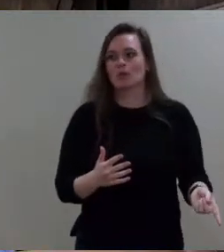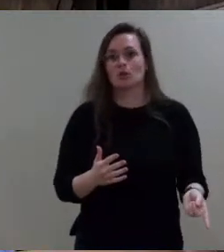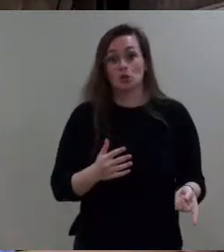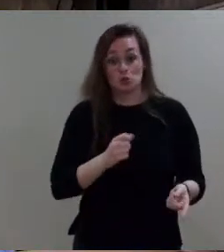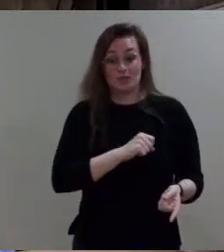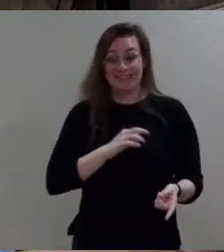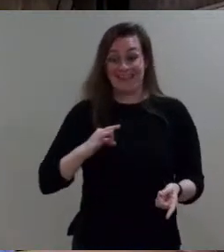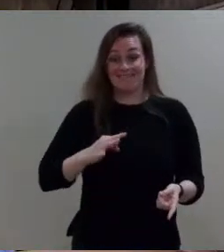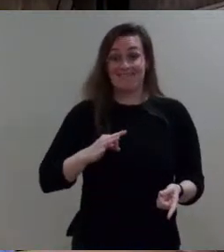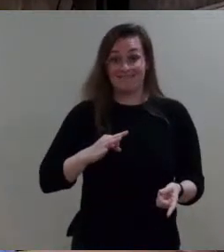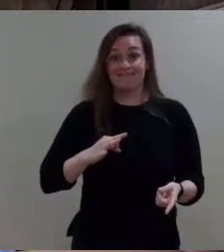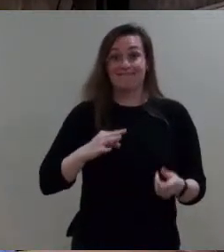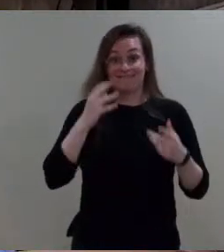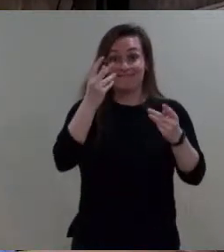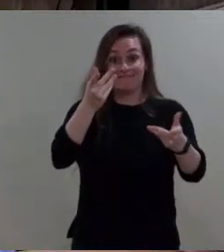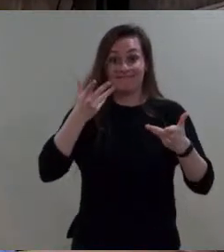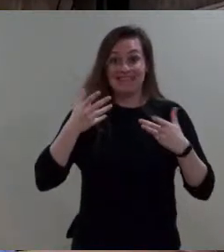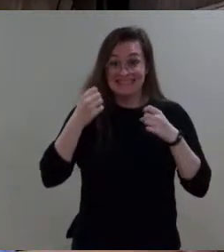given us here,